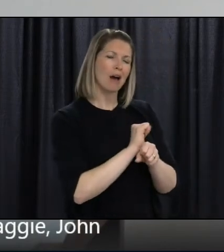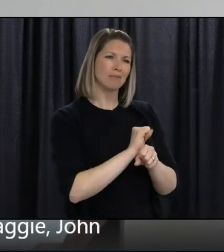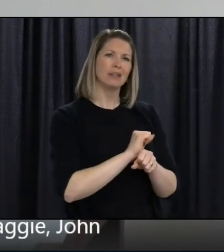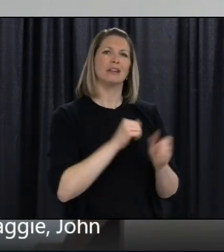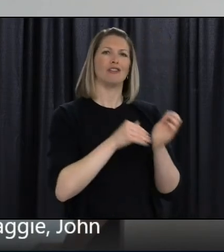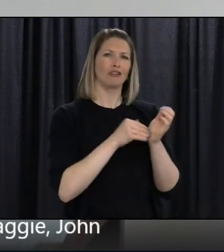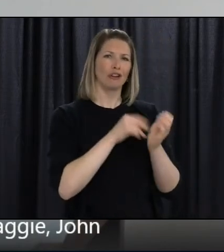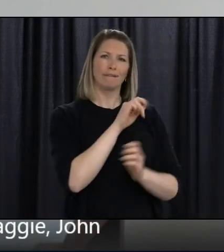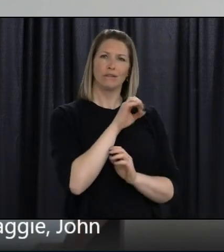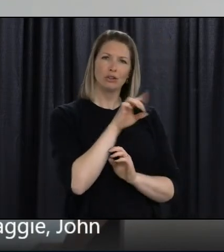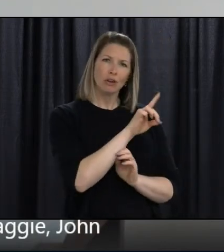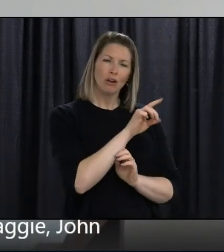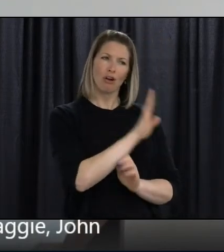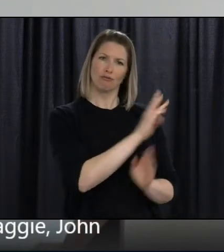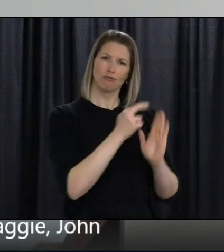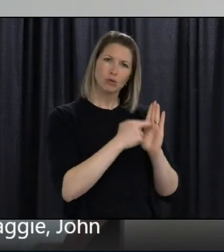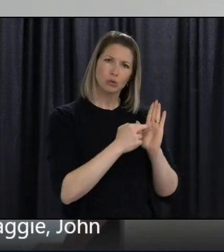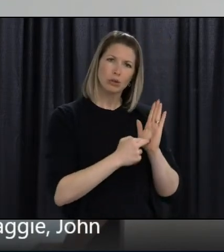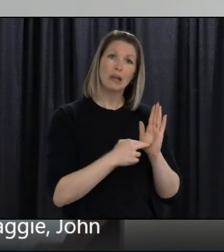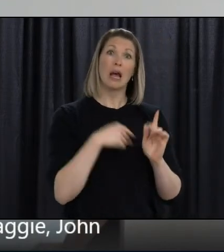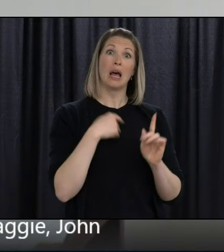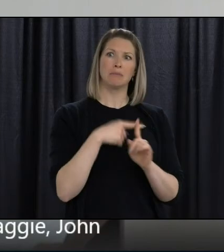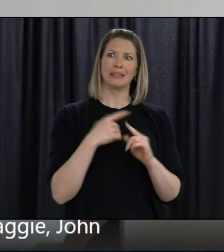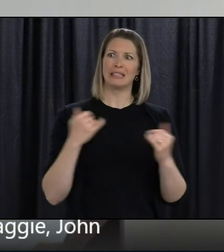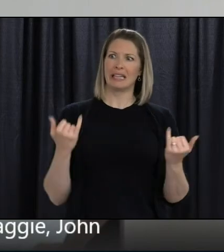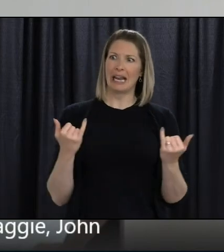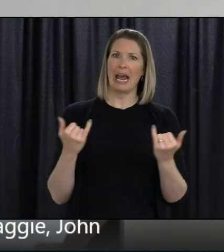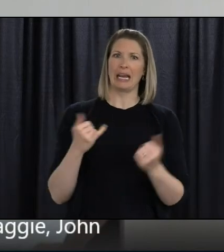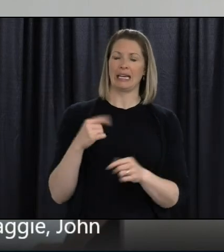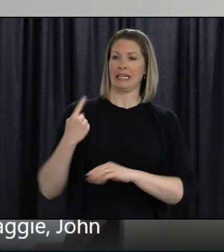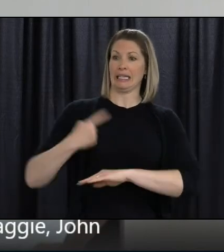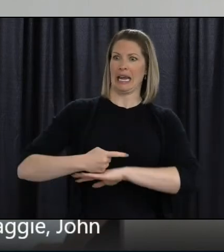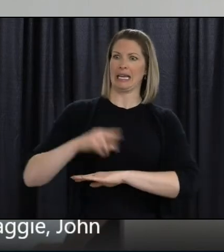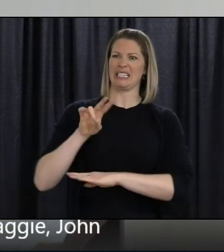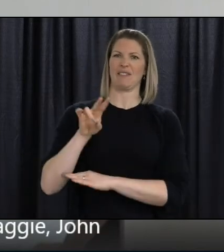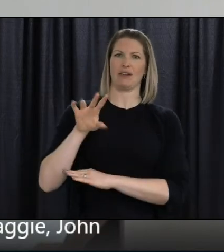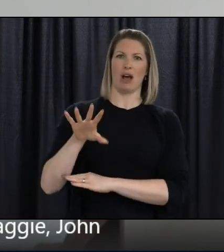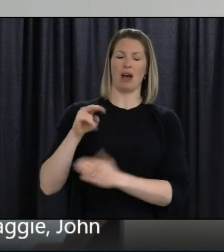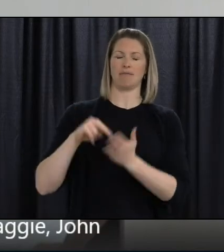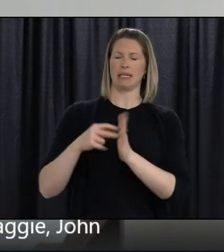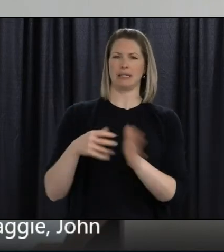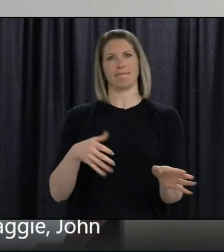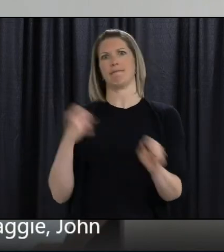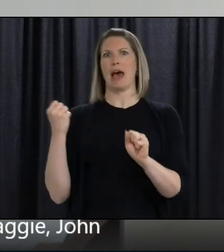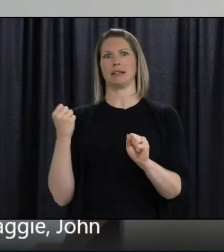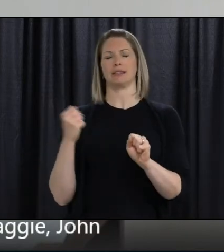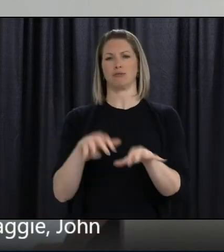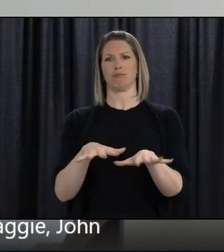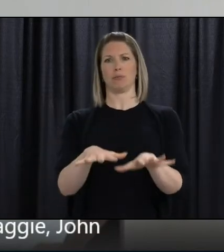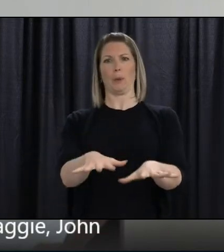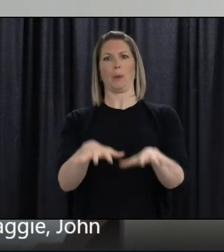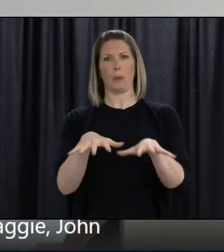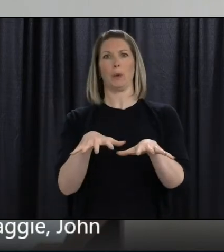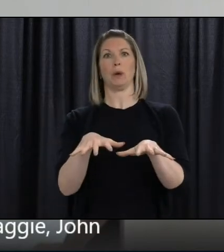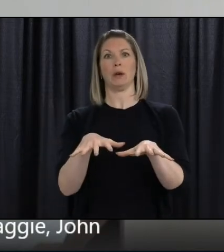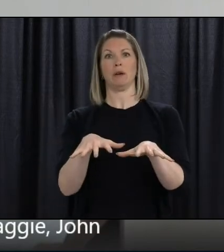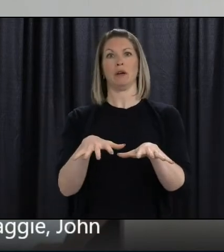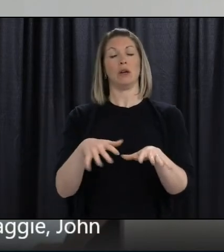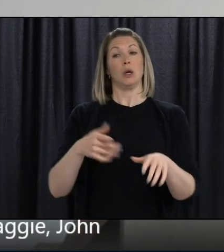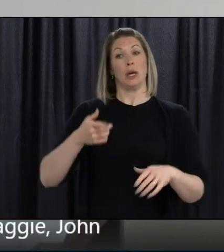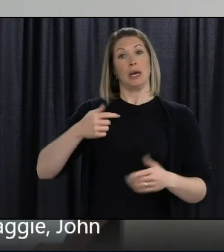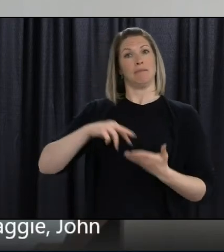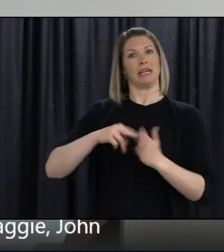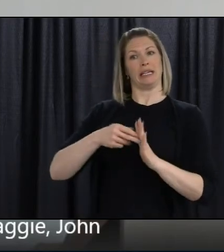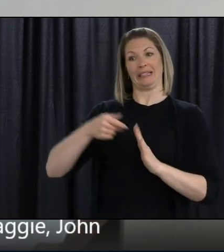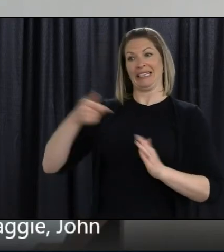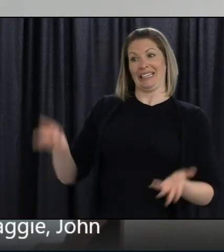then. It's another example of how the healthcare system in this province is actually leading the country. It's not perfect, and it's